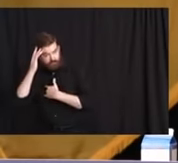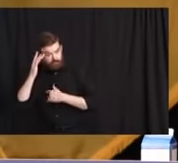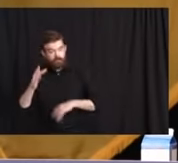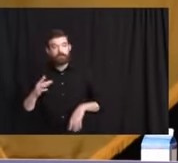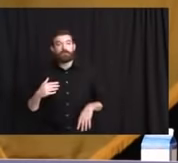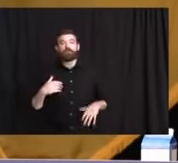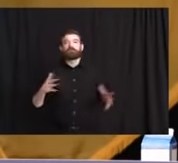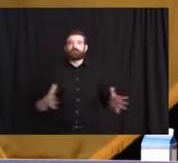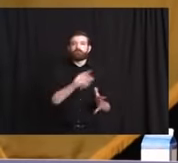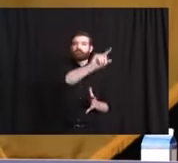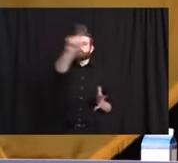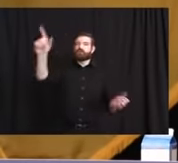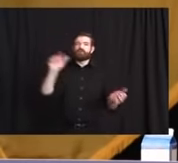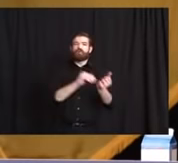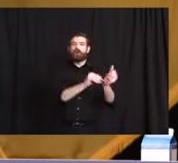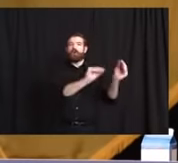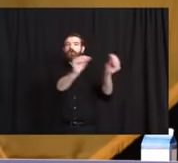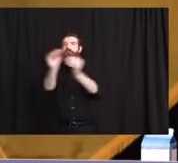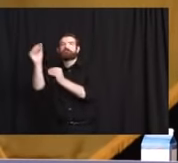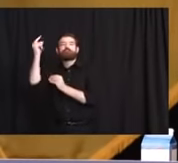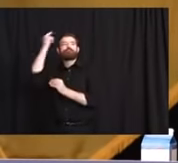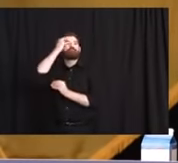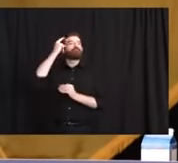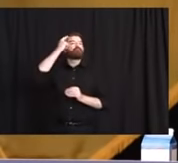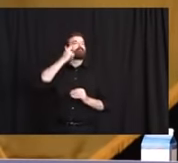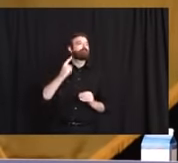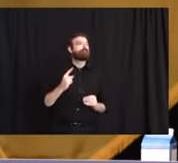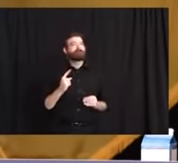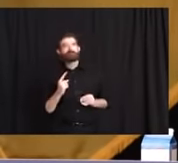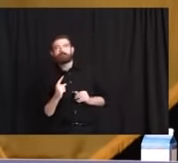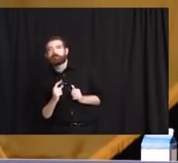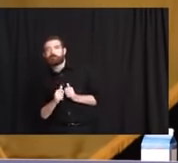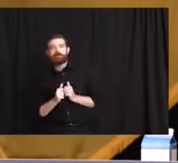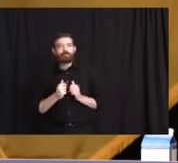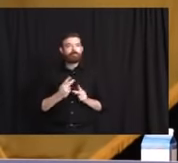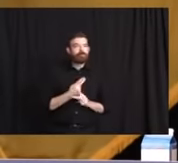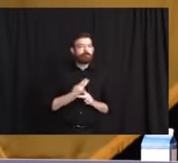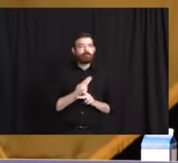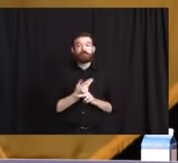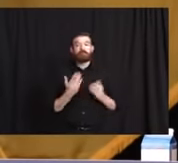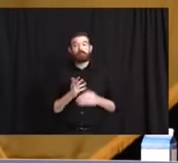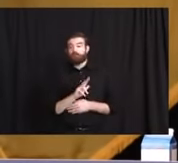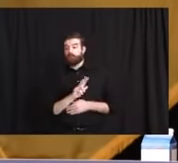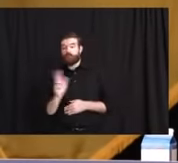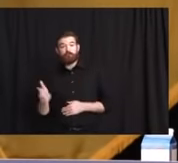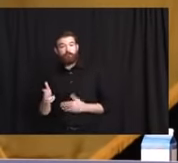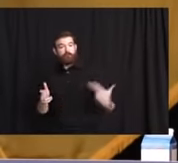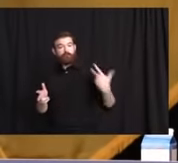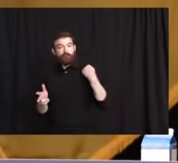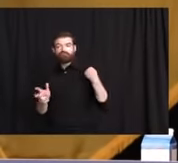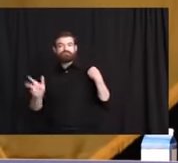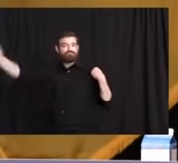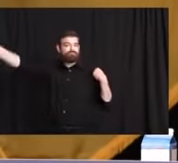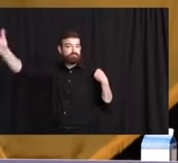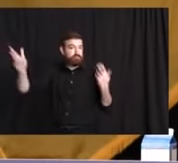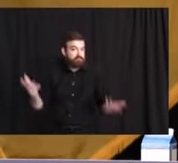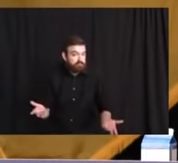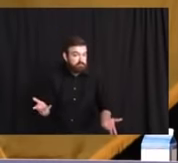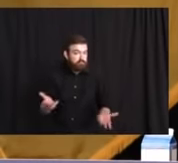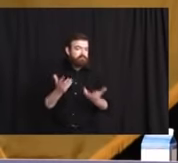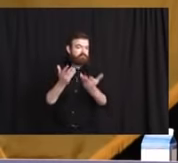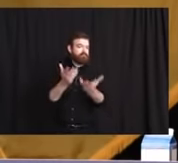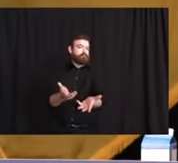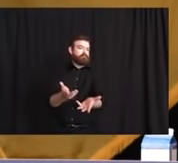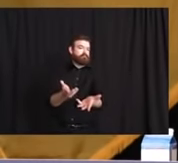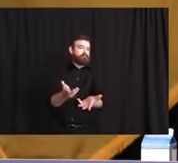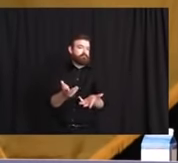measures they have in place to maximize patient safety during immunization visits. If a pediatrician